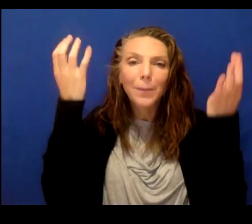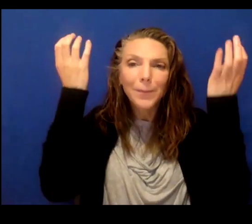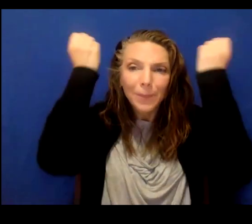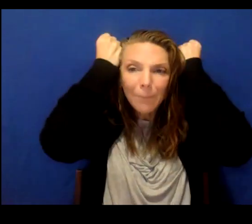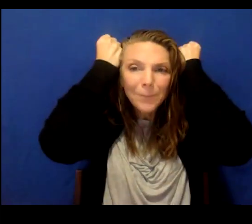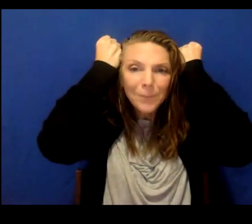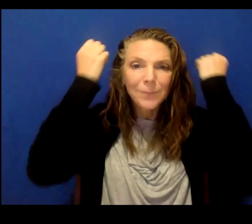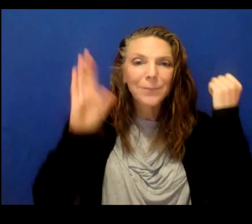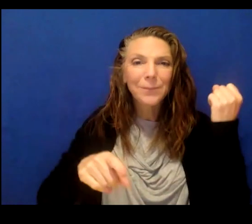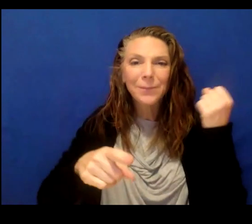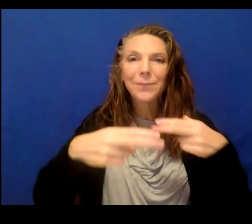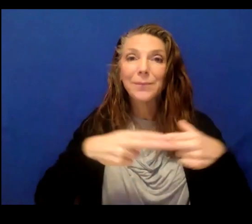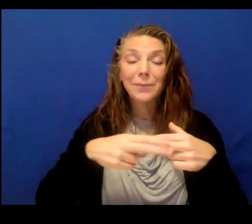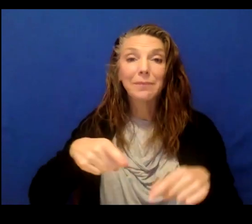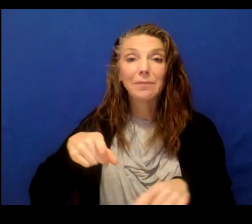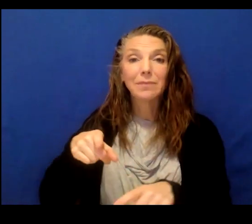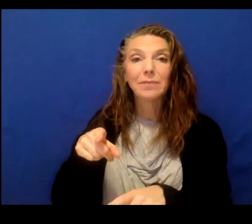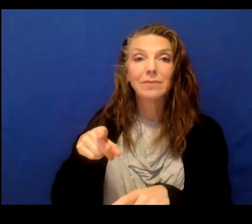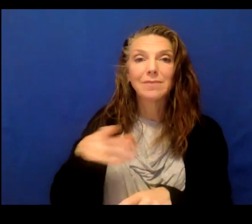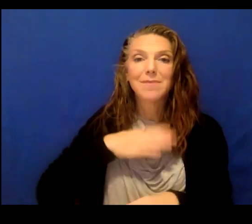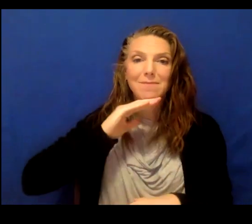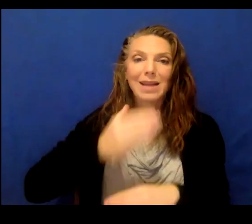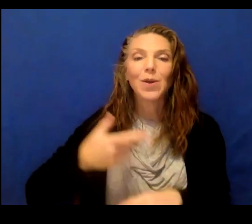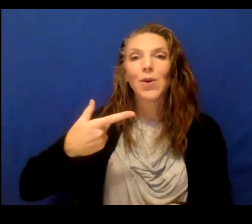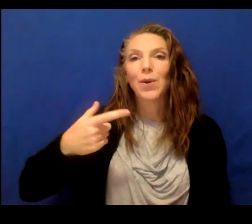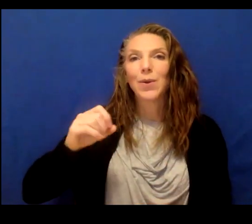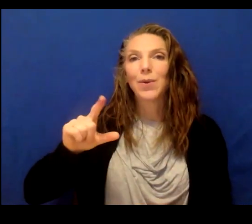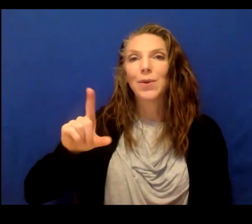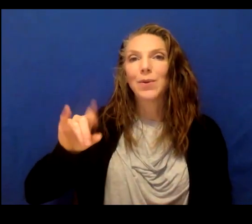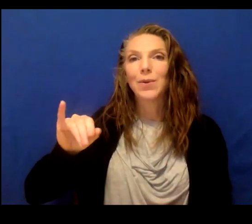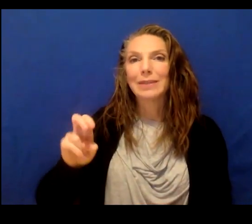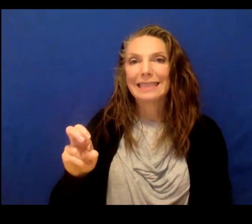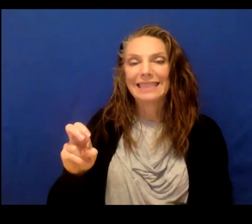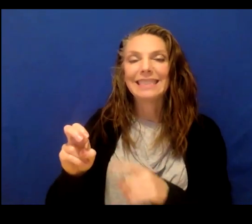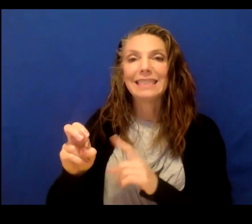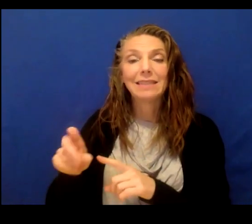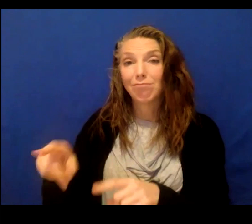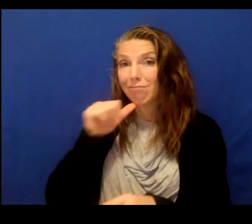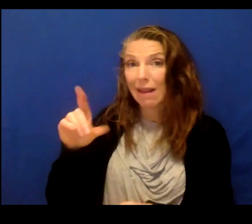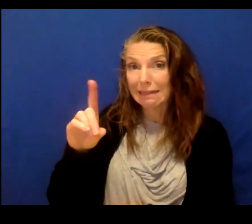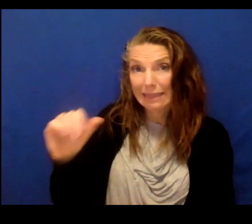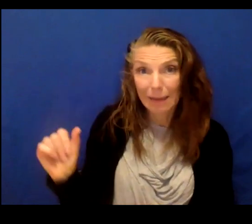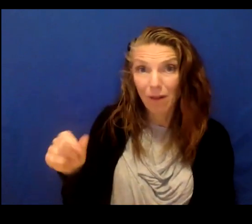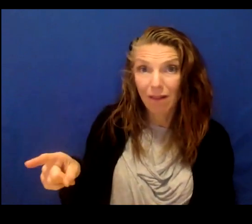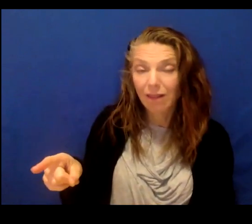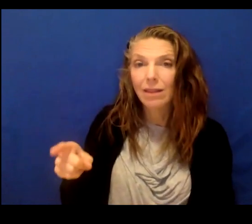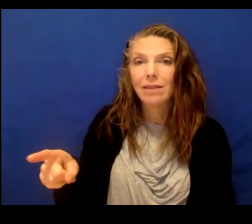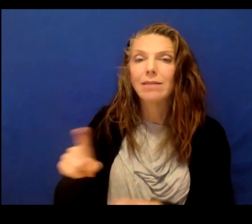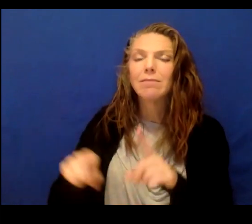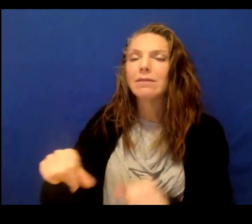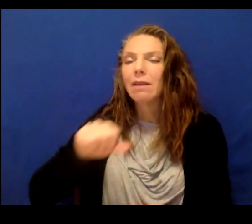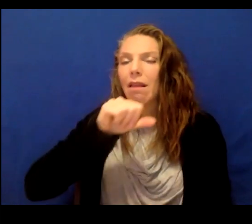see on the slide is actually my daughter Goldie, who again, I said is non-disabled, and she loves and